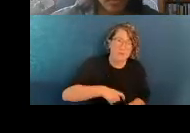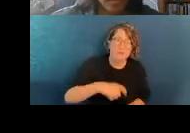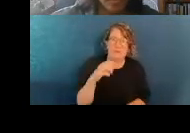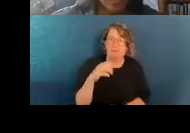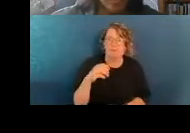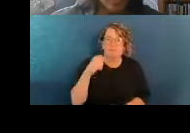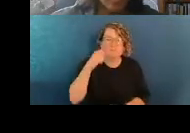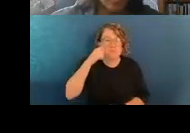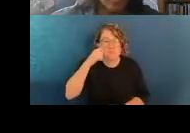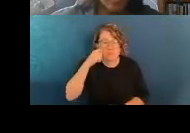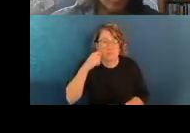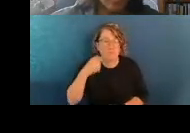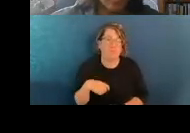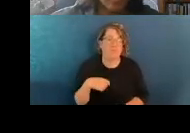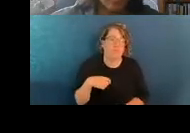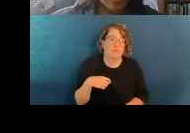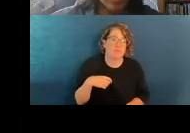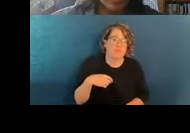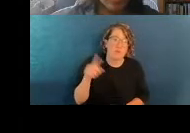status.